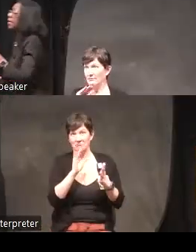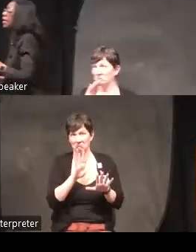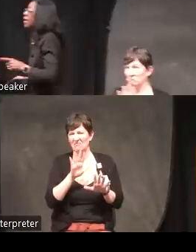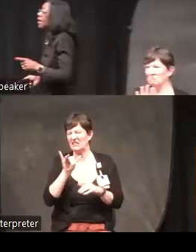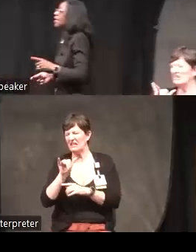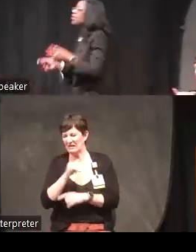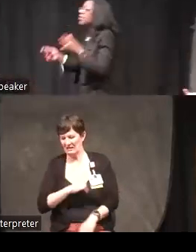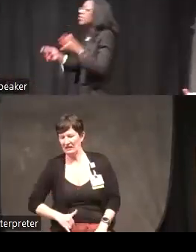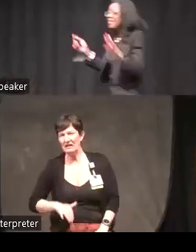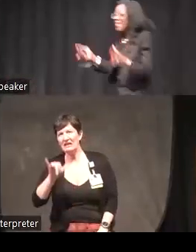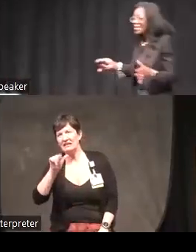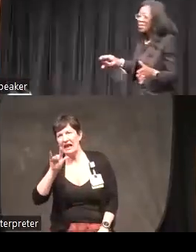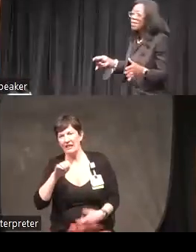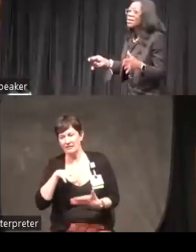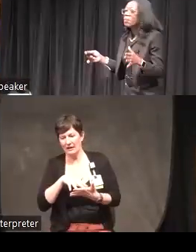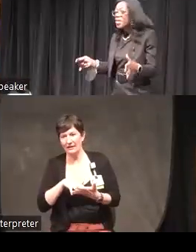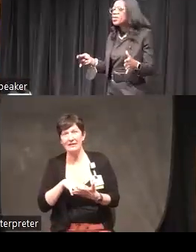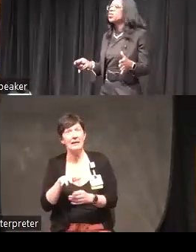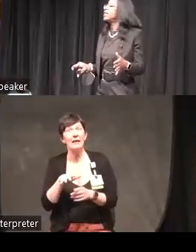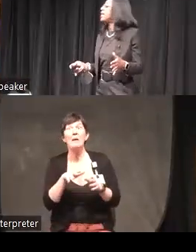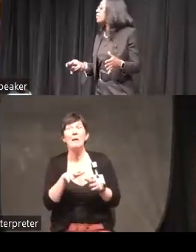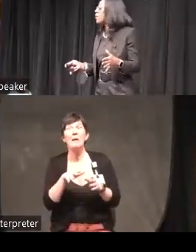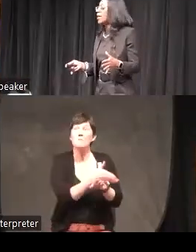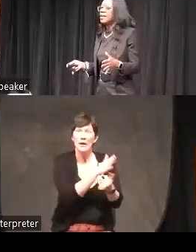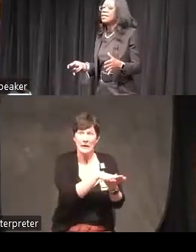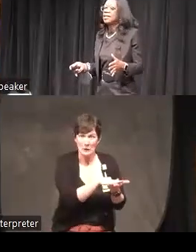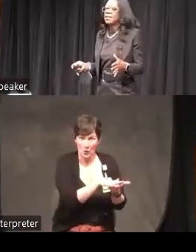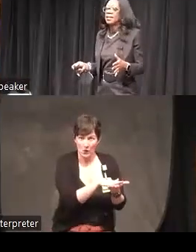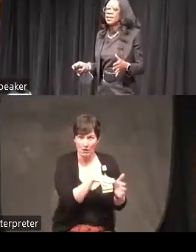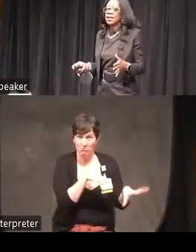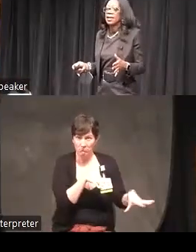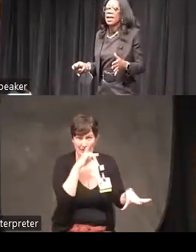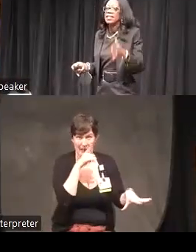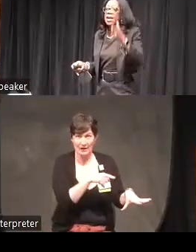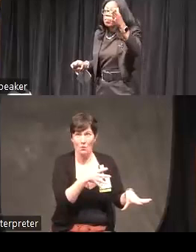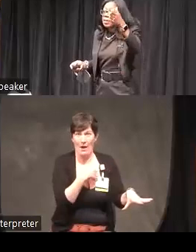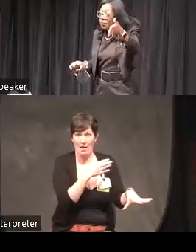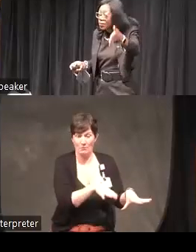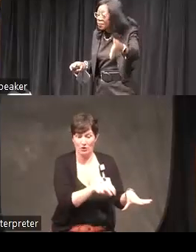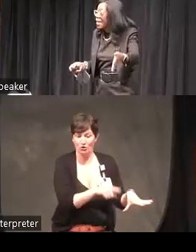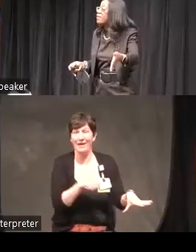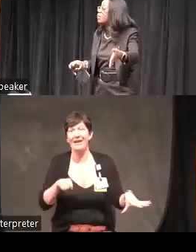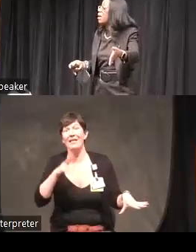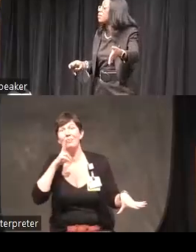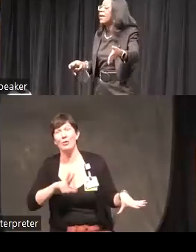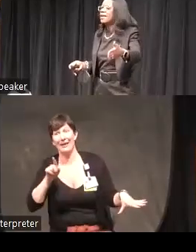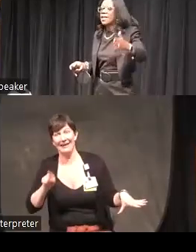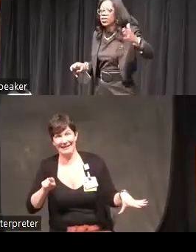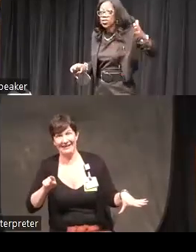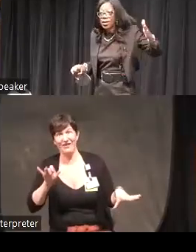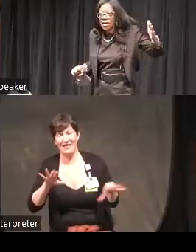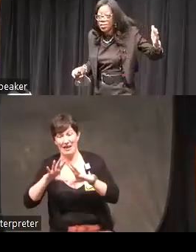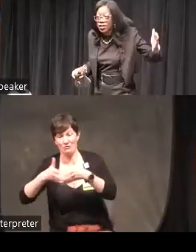study, can do the exact same thing in a preschool classroom that a white kid did. And they will be labeled a behavior problem and